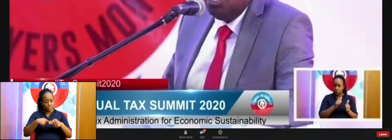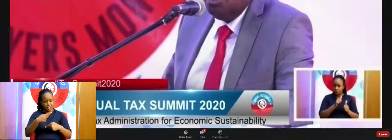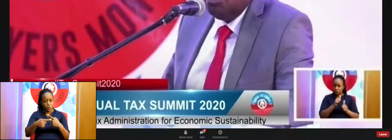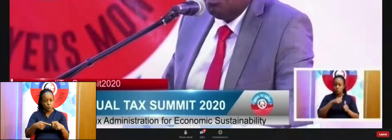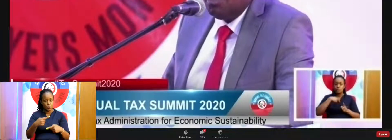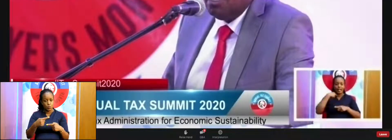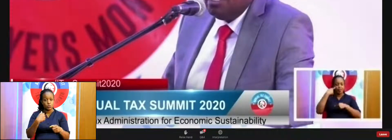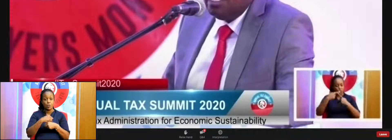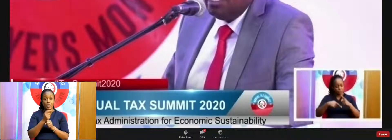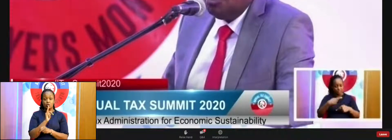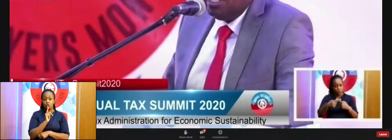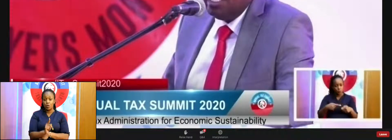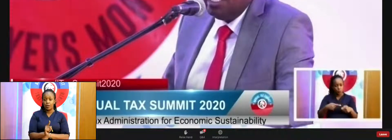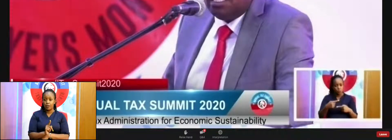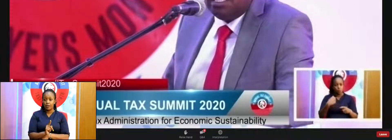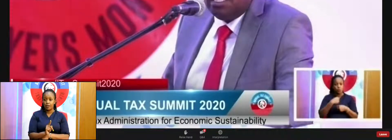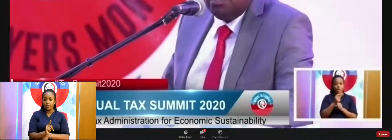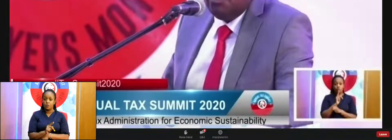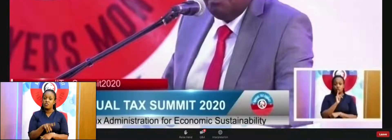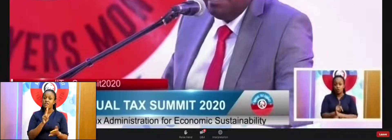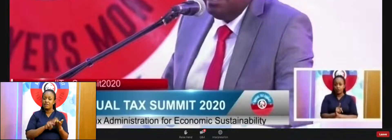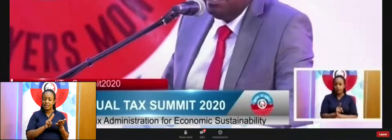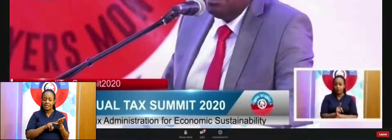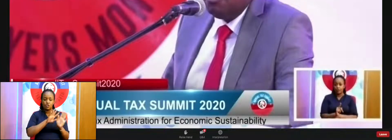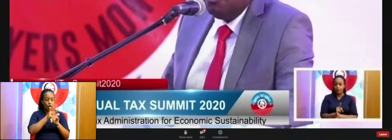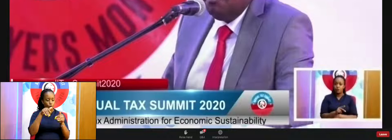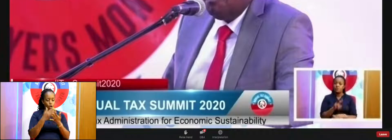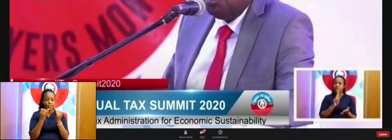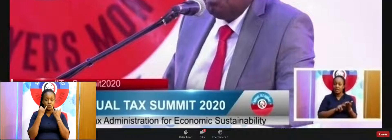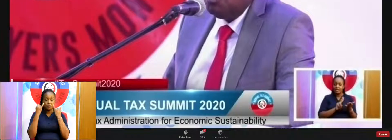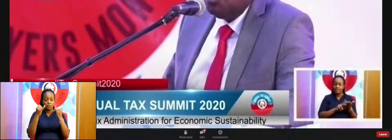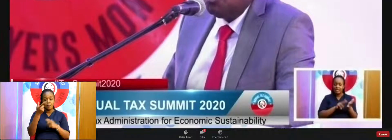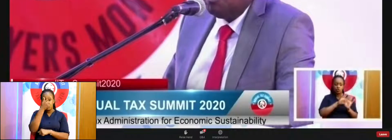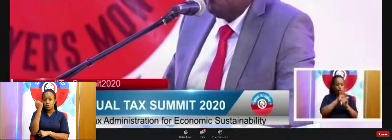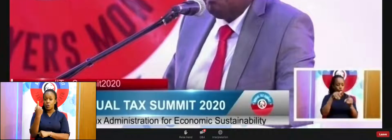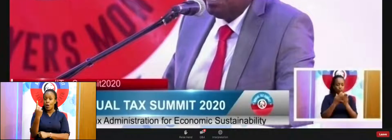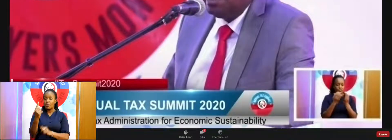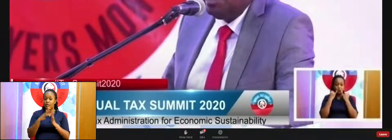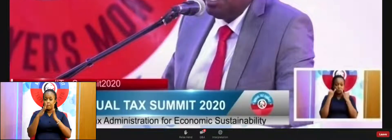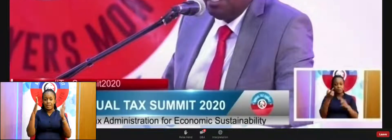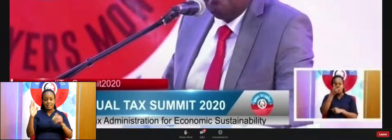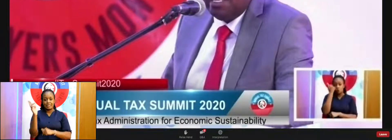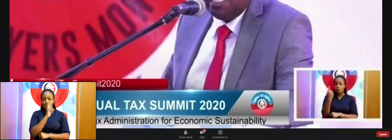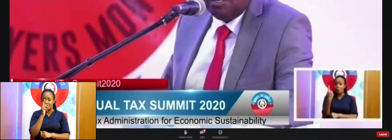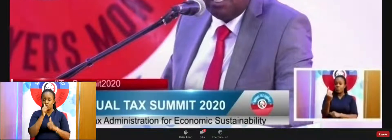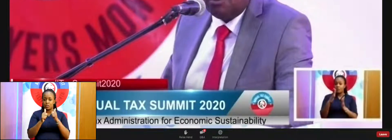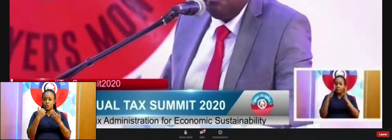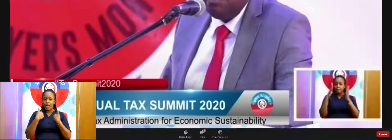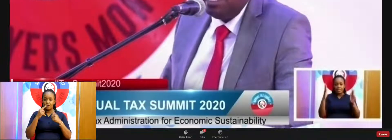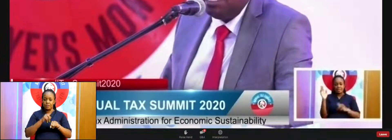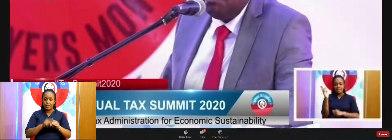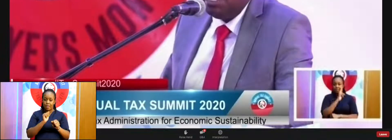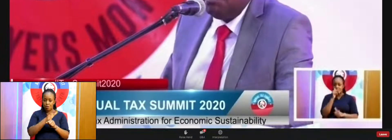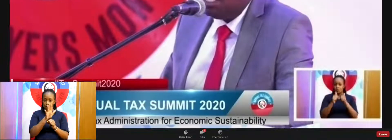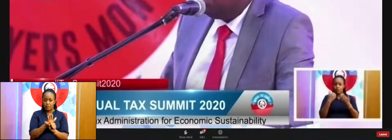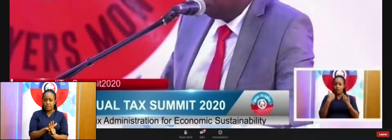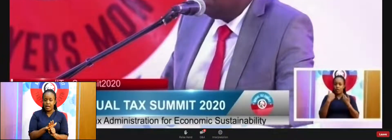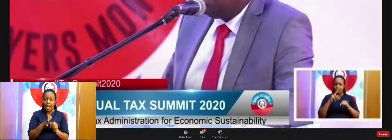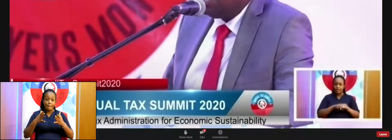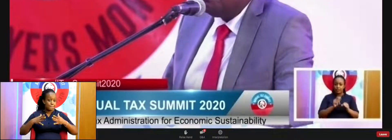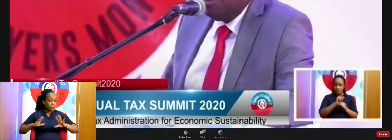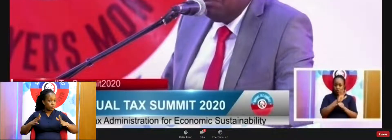continue ensuring that we validate all the information, because one of the biggest risks you have right now under COVID-19 pandemic